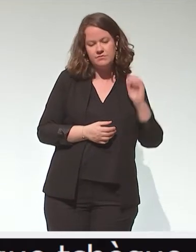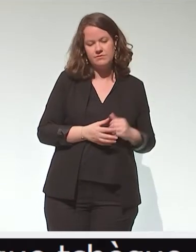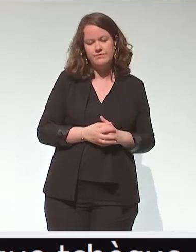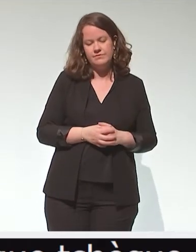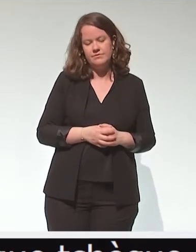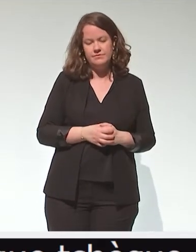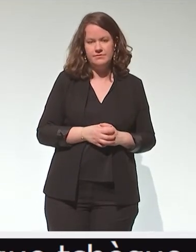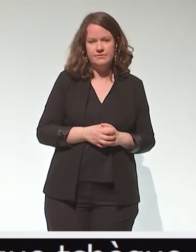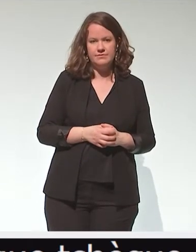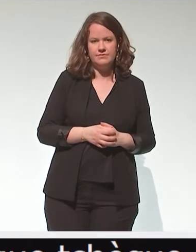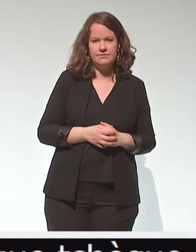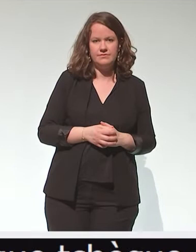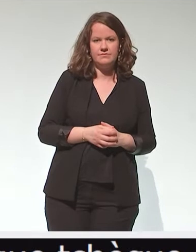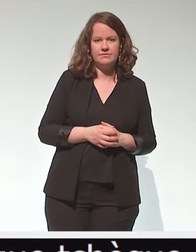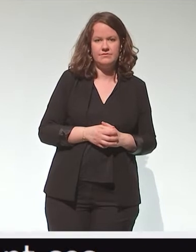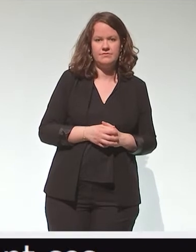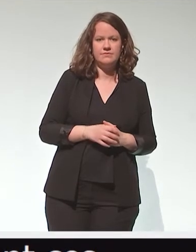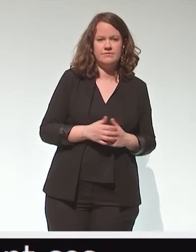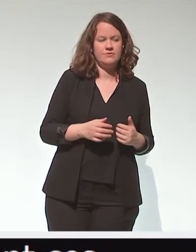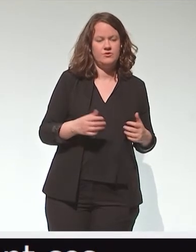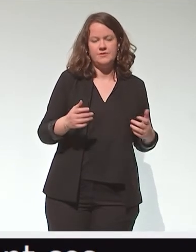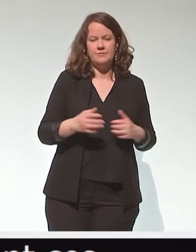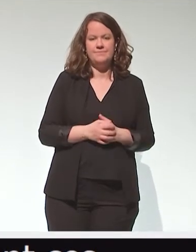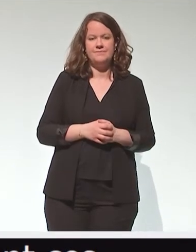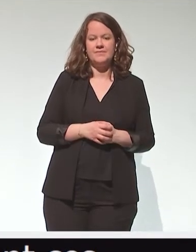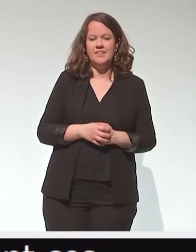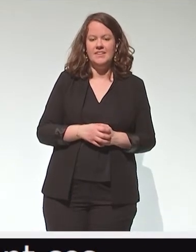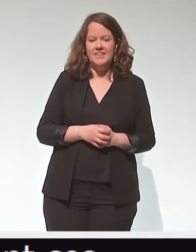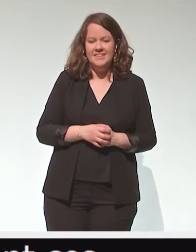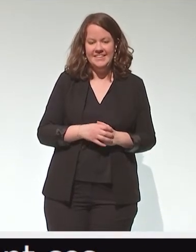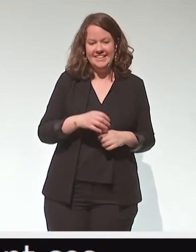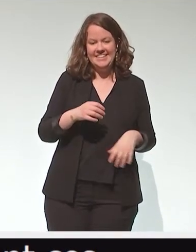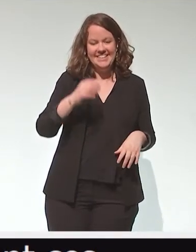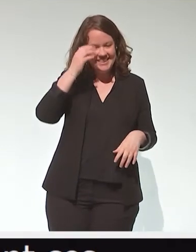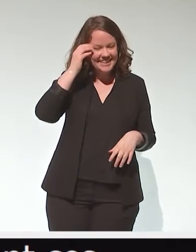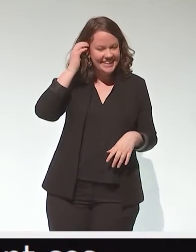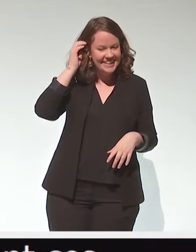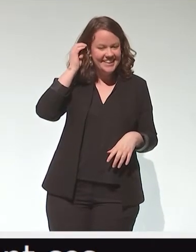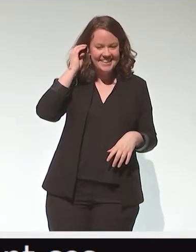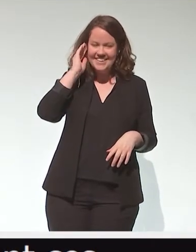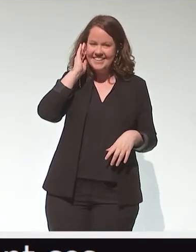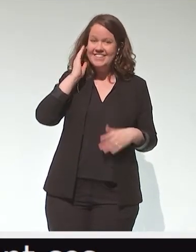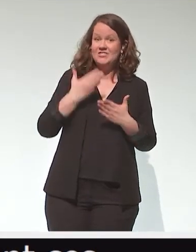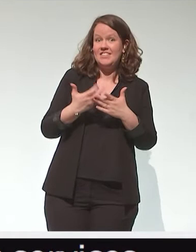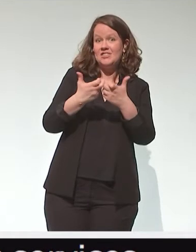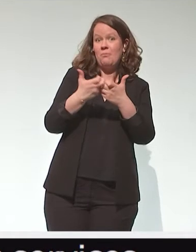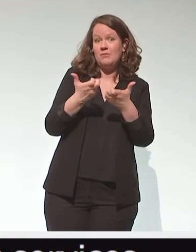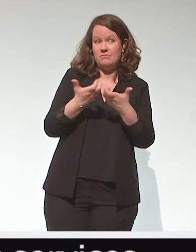concrete, really concrete example that was also developed